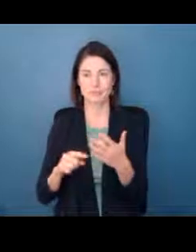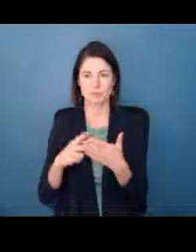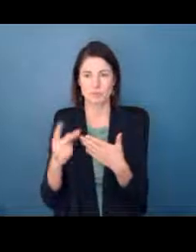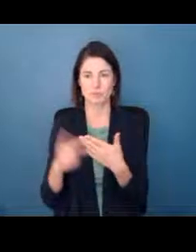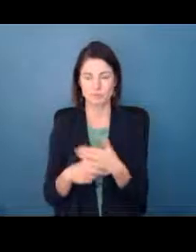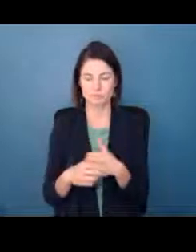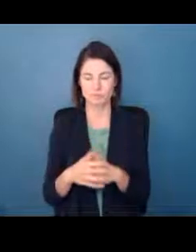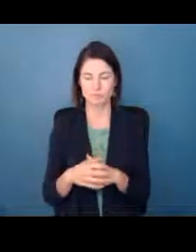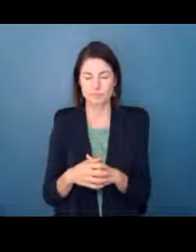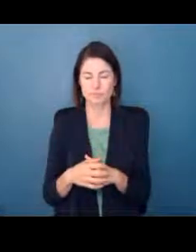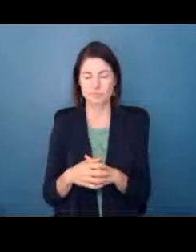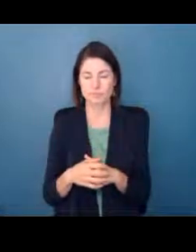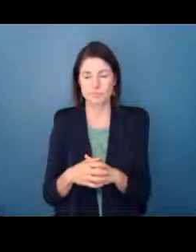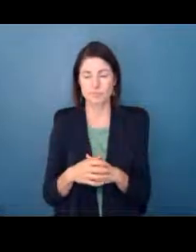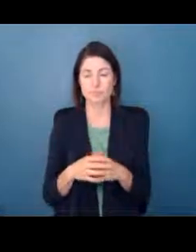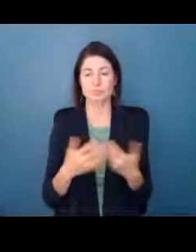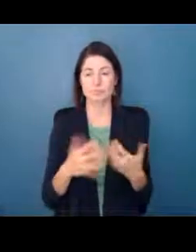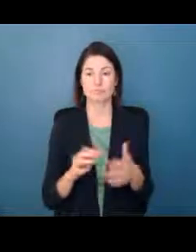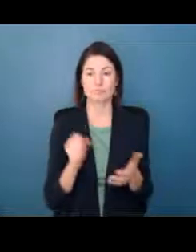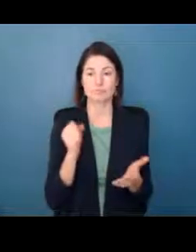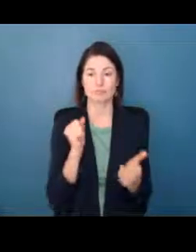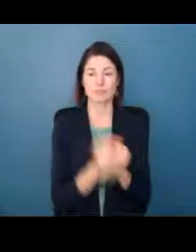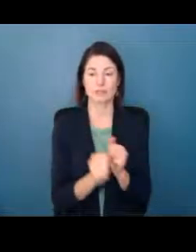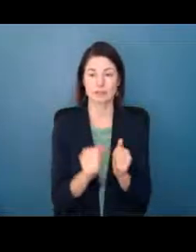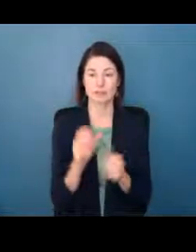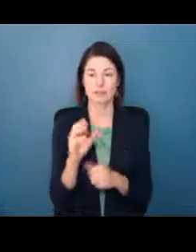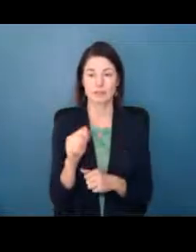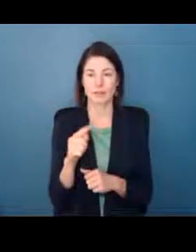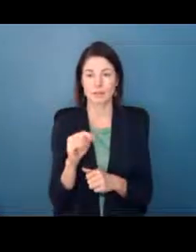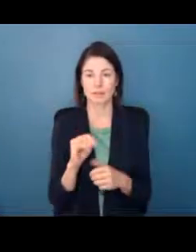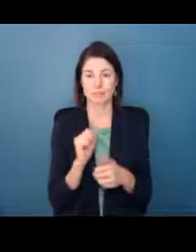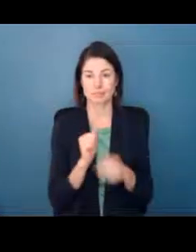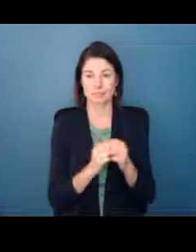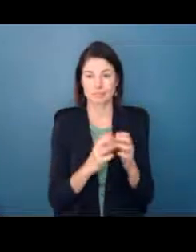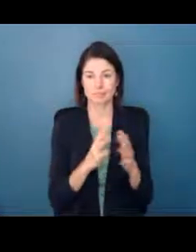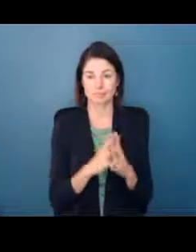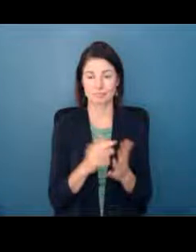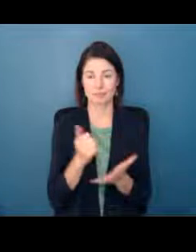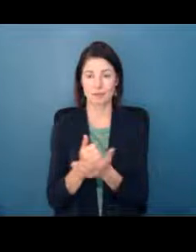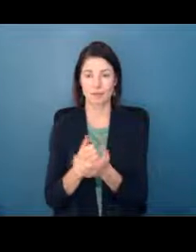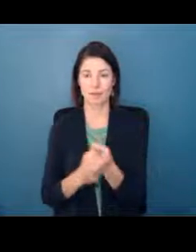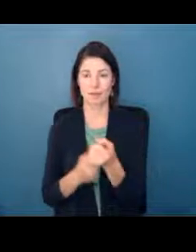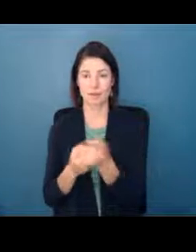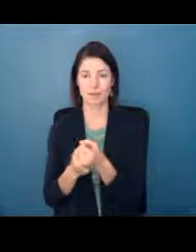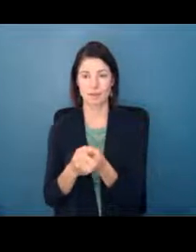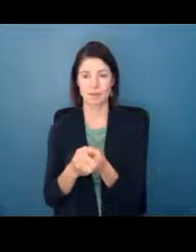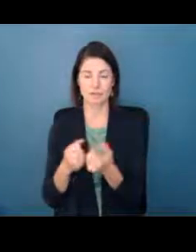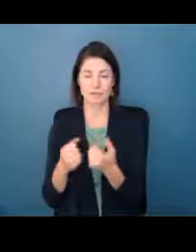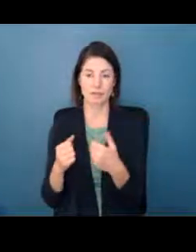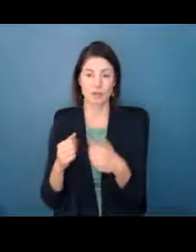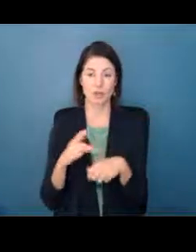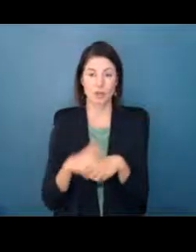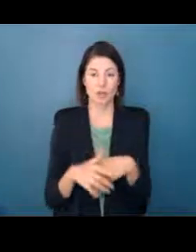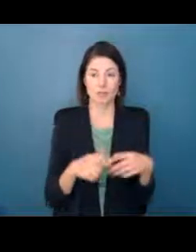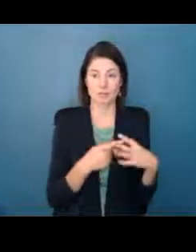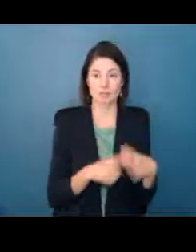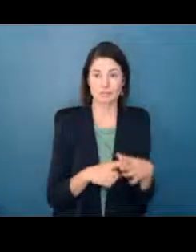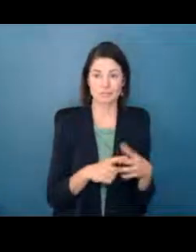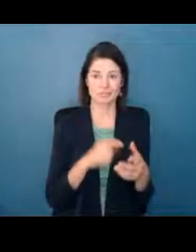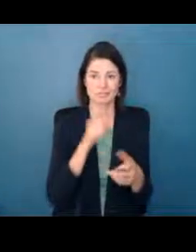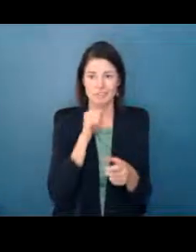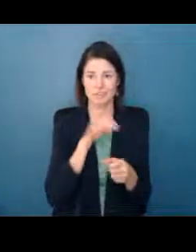of CAPTI, Climate Plan has been committed to developing strategies to help advocate the early implementation of CAPTI. The lack of statutory